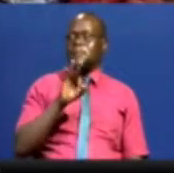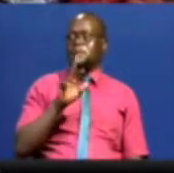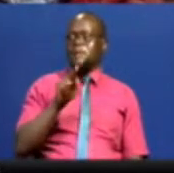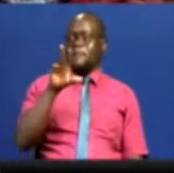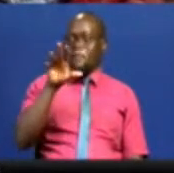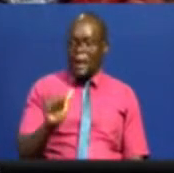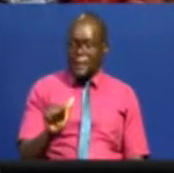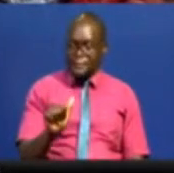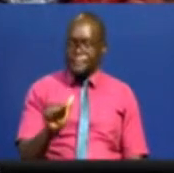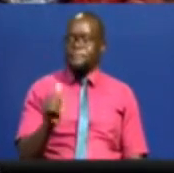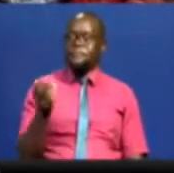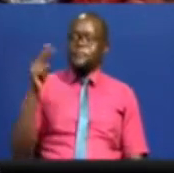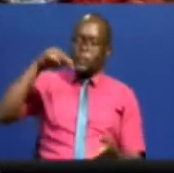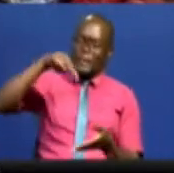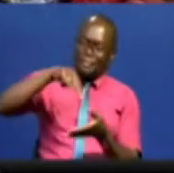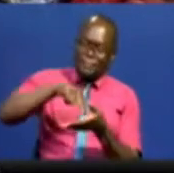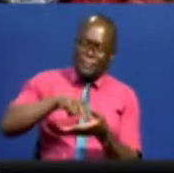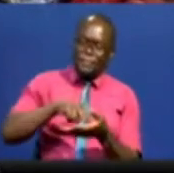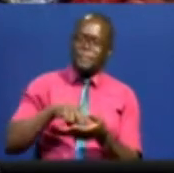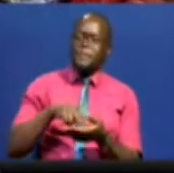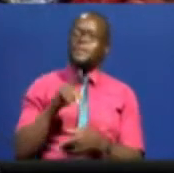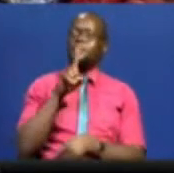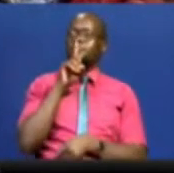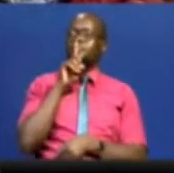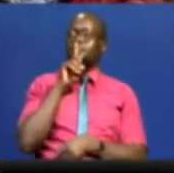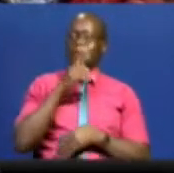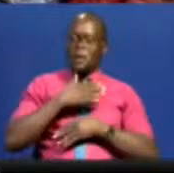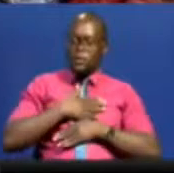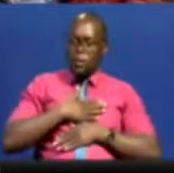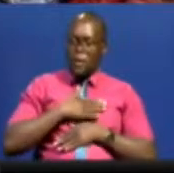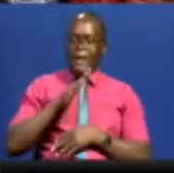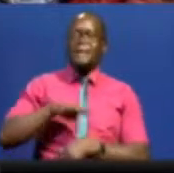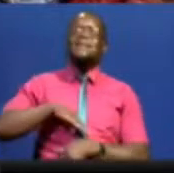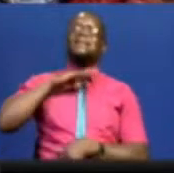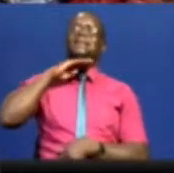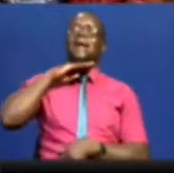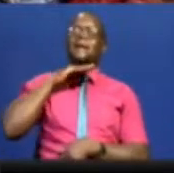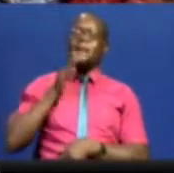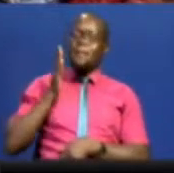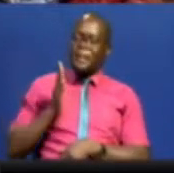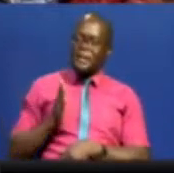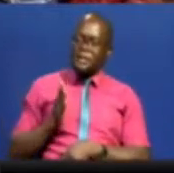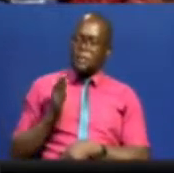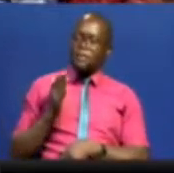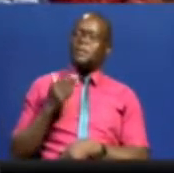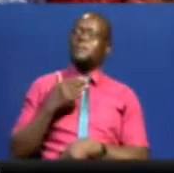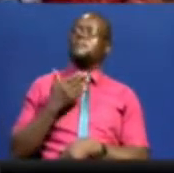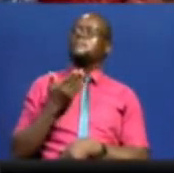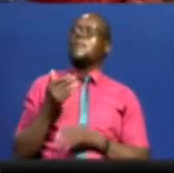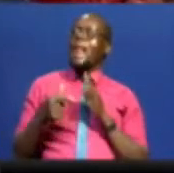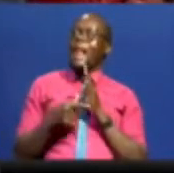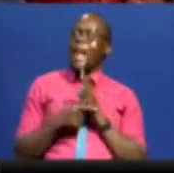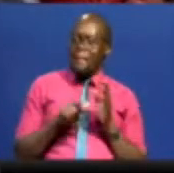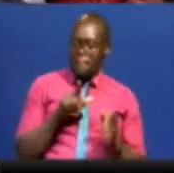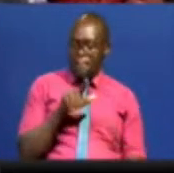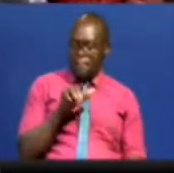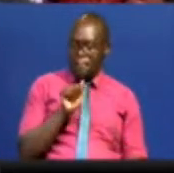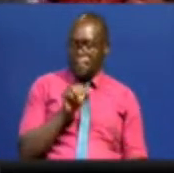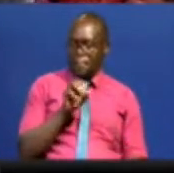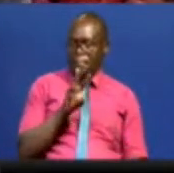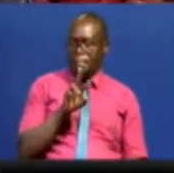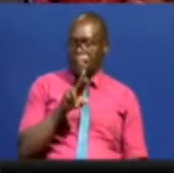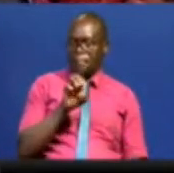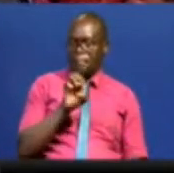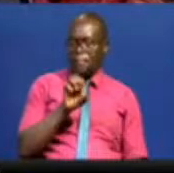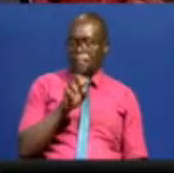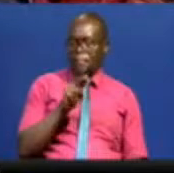Honorable members, let us rise in honor of our departed colleague, the late Honorable Lawrence Simiyu